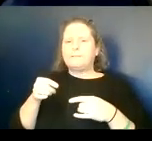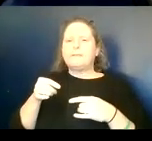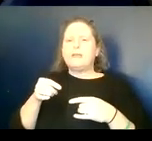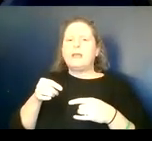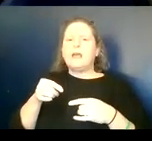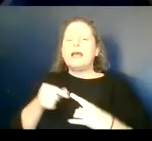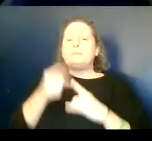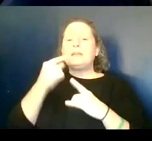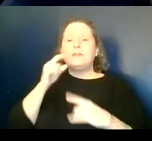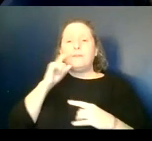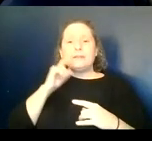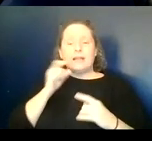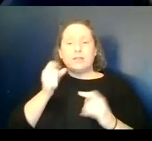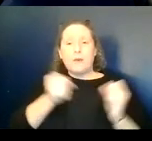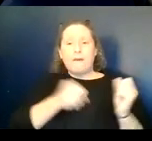violence Mm-hmm.